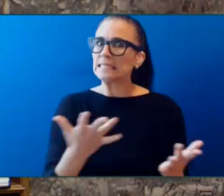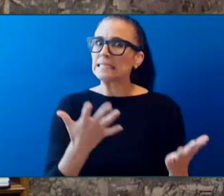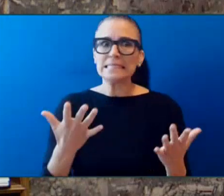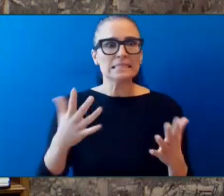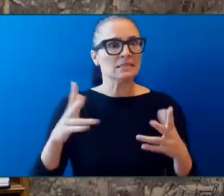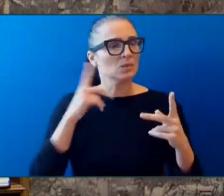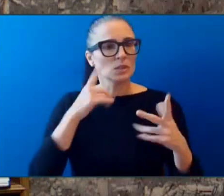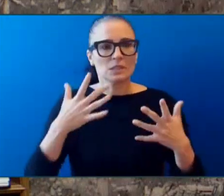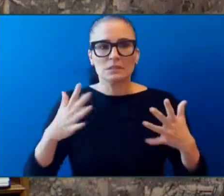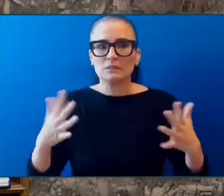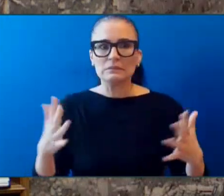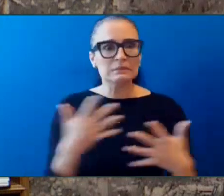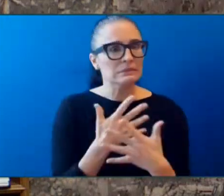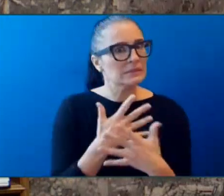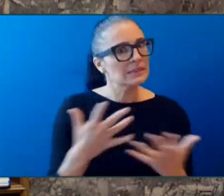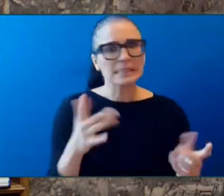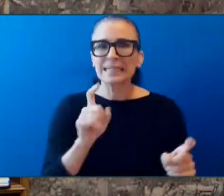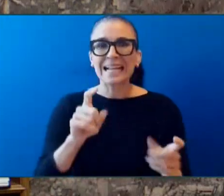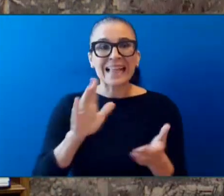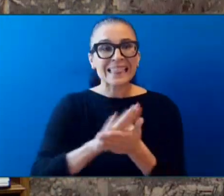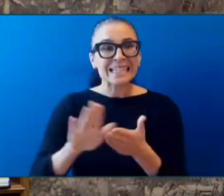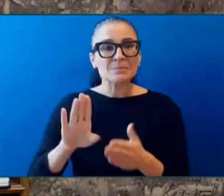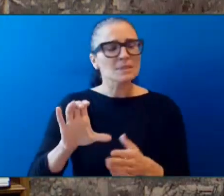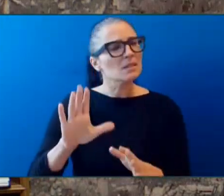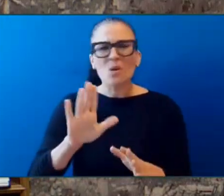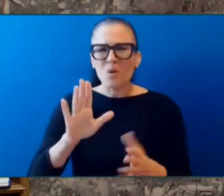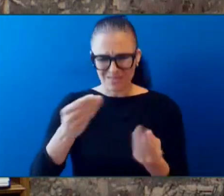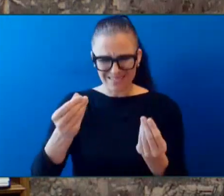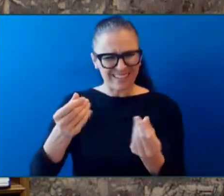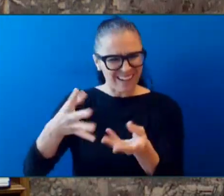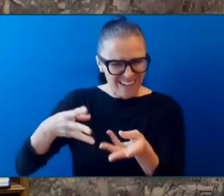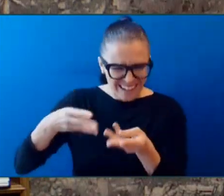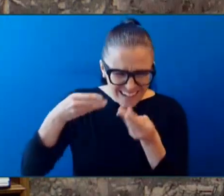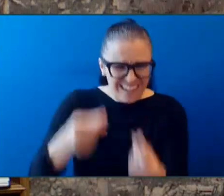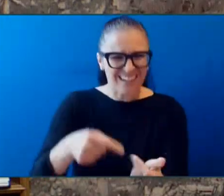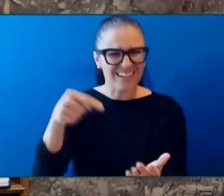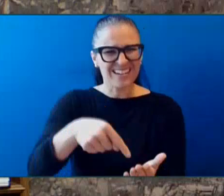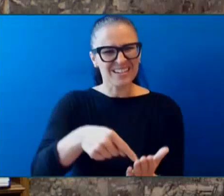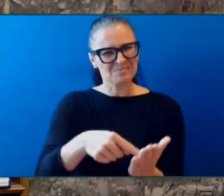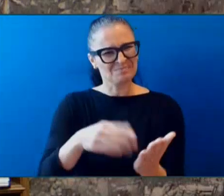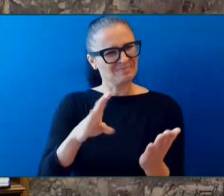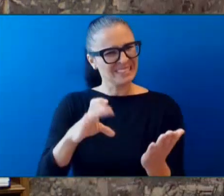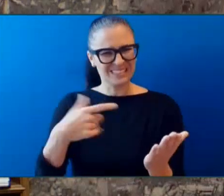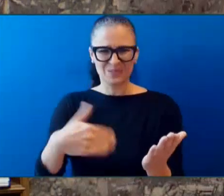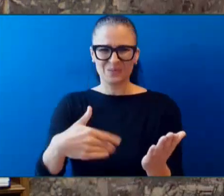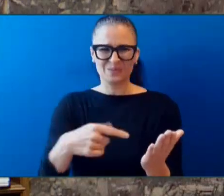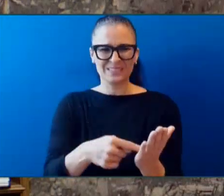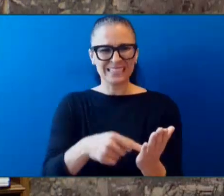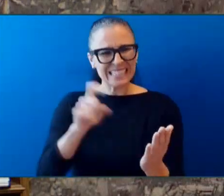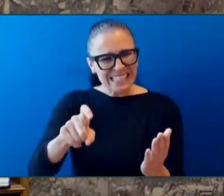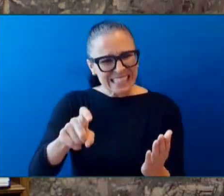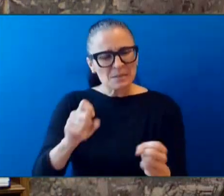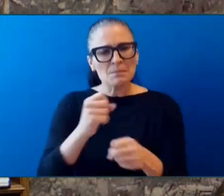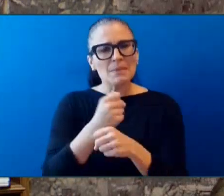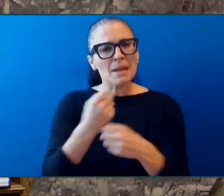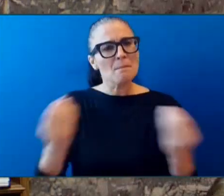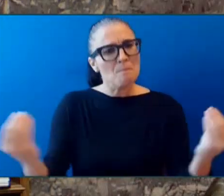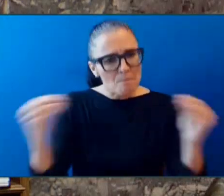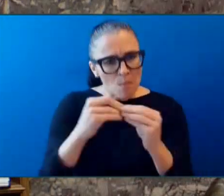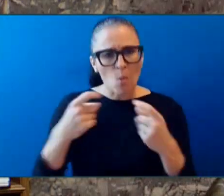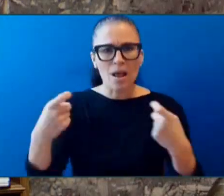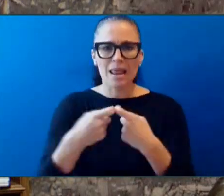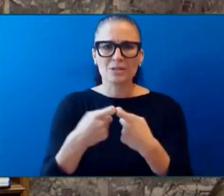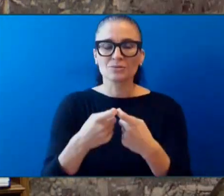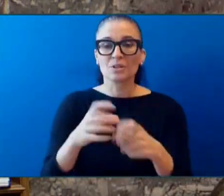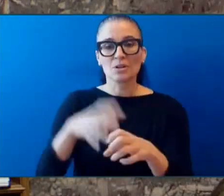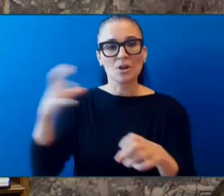more electricity generation to actually see emission reductions. And it's very revealing, Mr. Speaker, what the NDP say